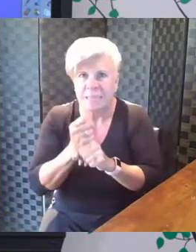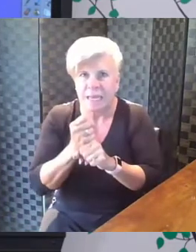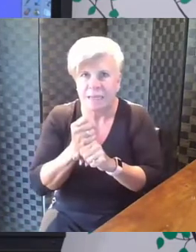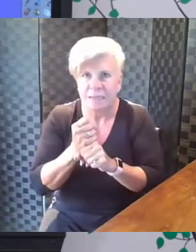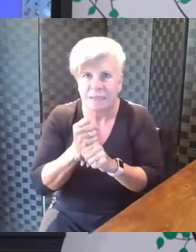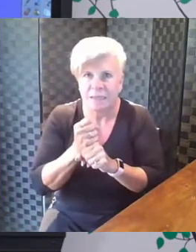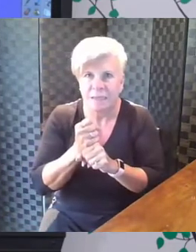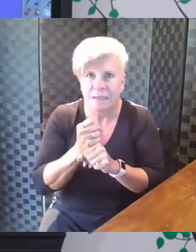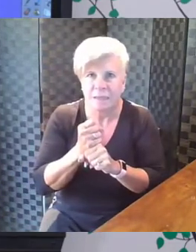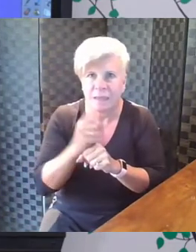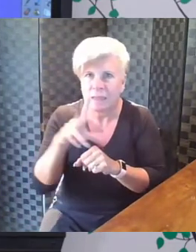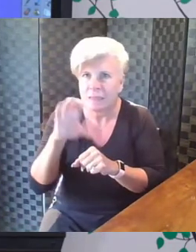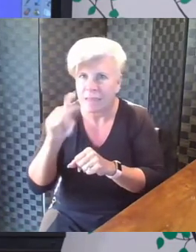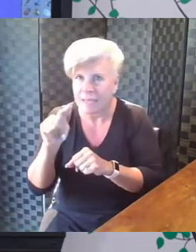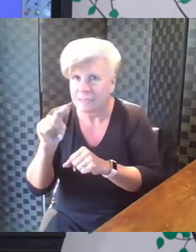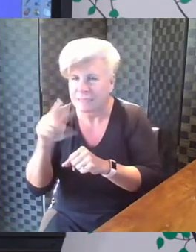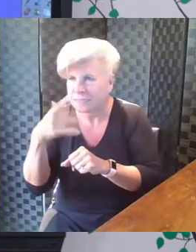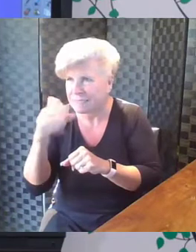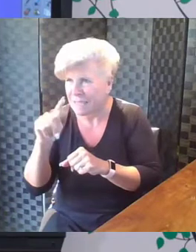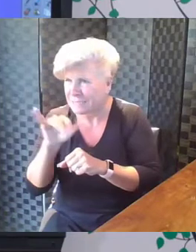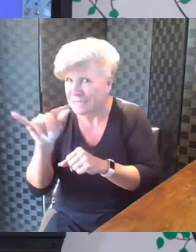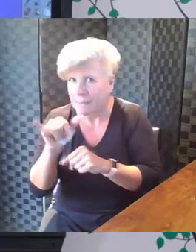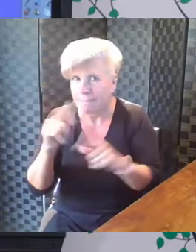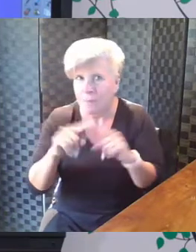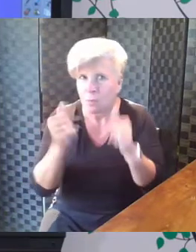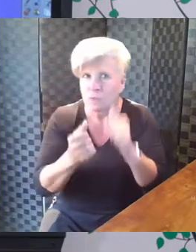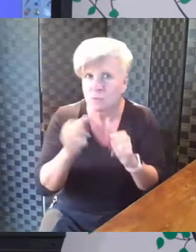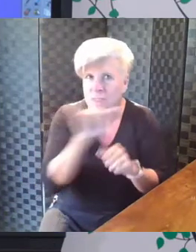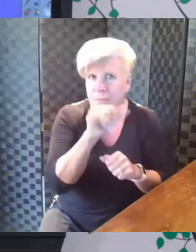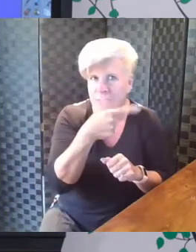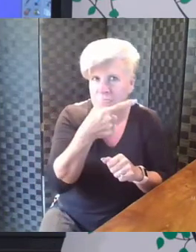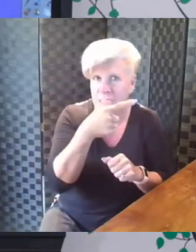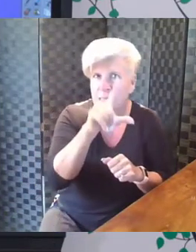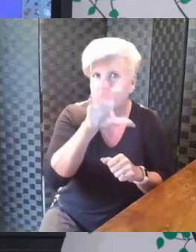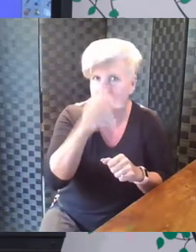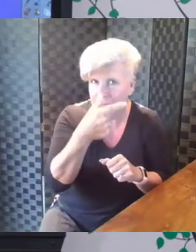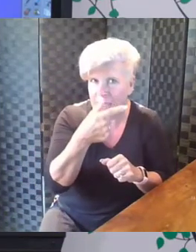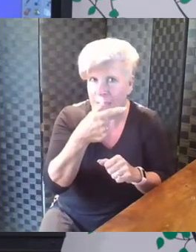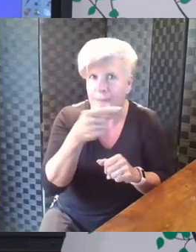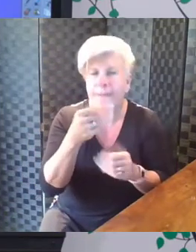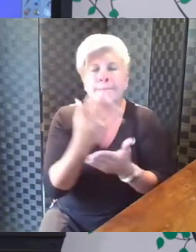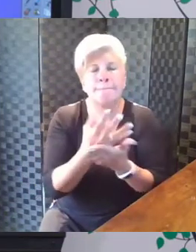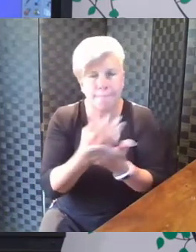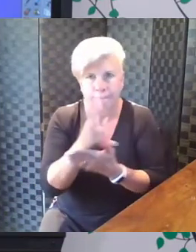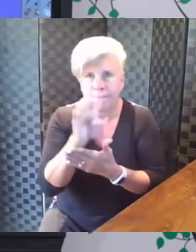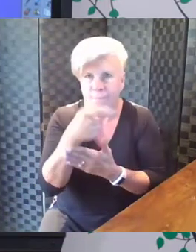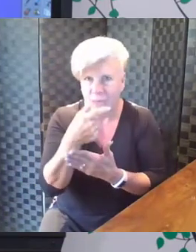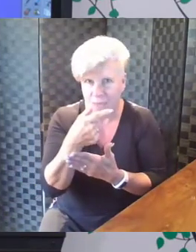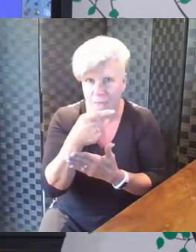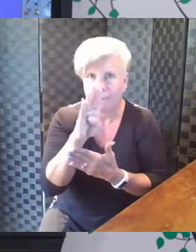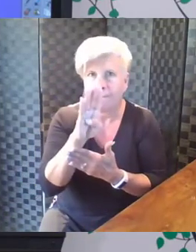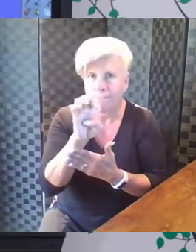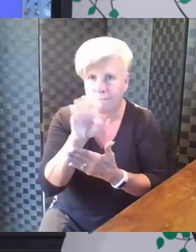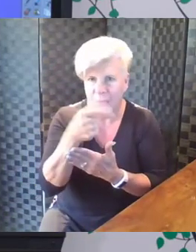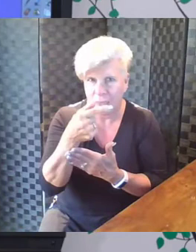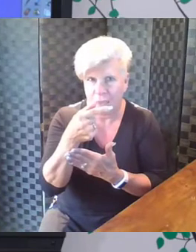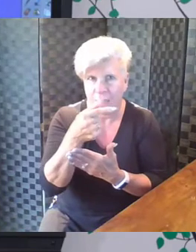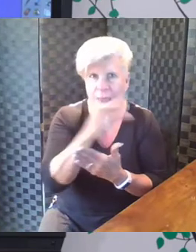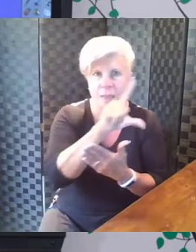Well, let and get, they rhyme together. But which word rhymes with leg? Beg. They both end with